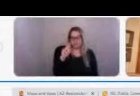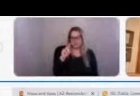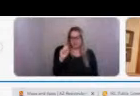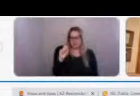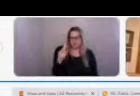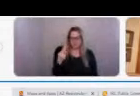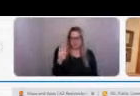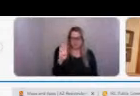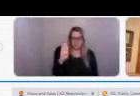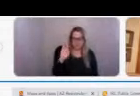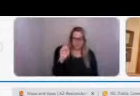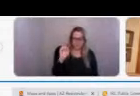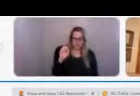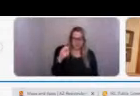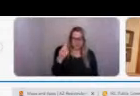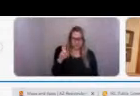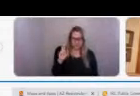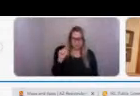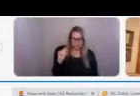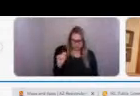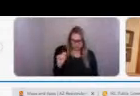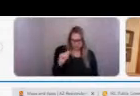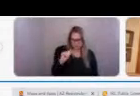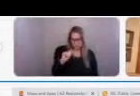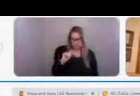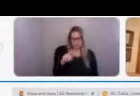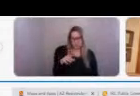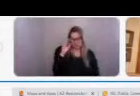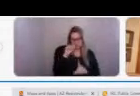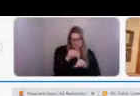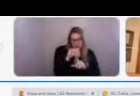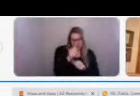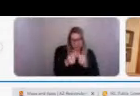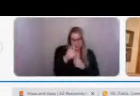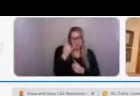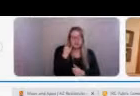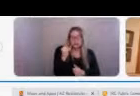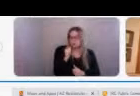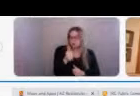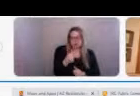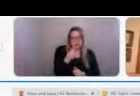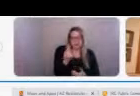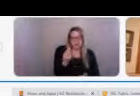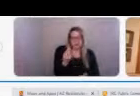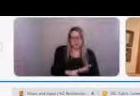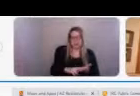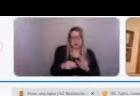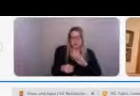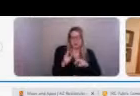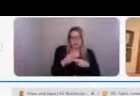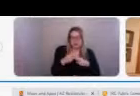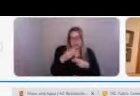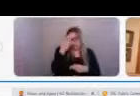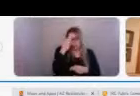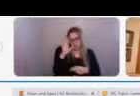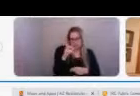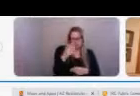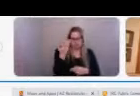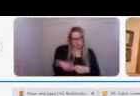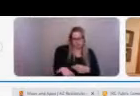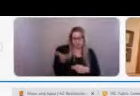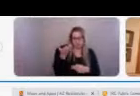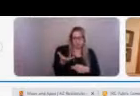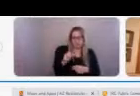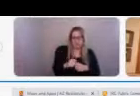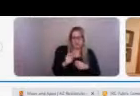hart and verilyn jackson downing and and i will remind everybody if if you're not signed in under the name that you registered i won't be able to find you as